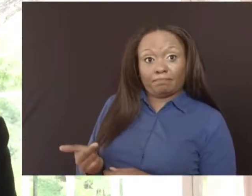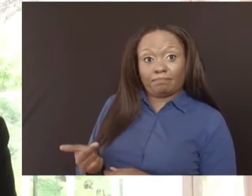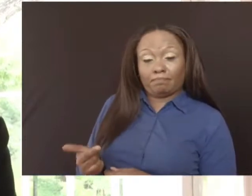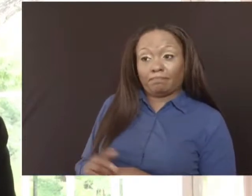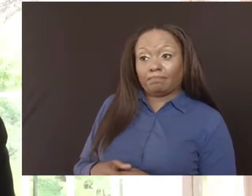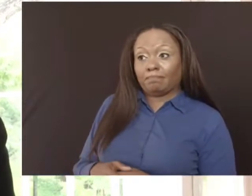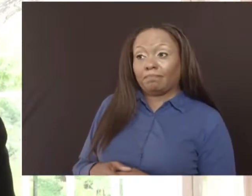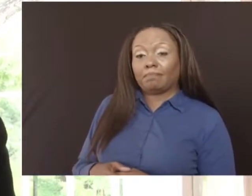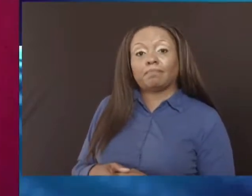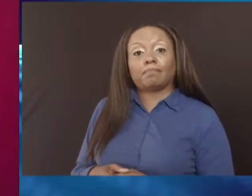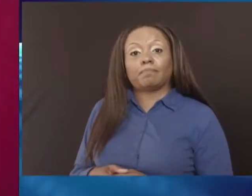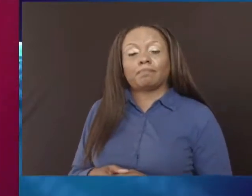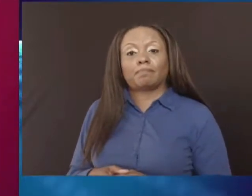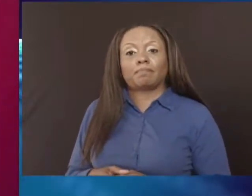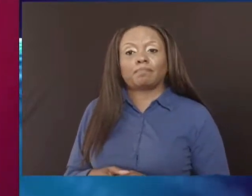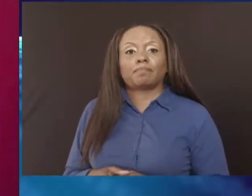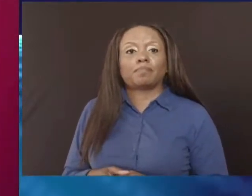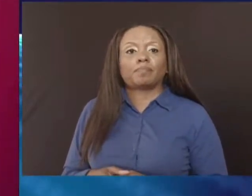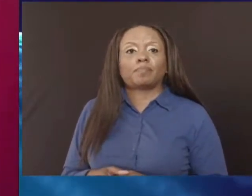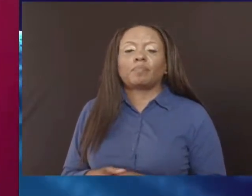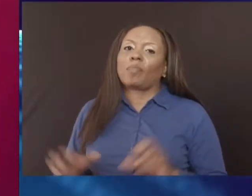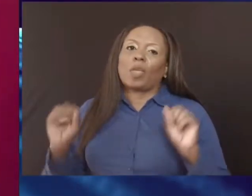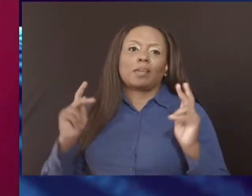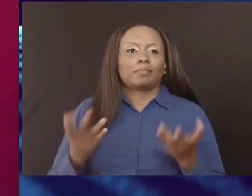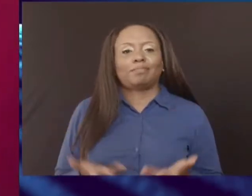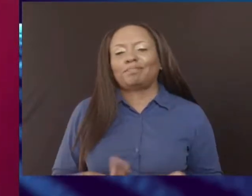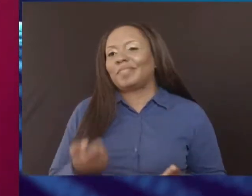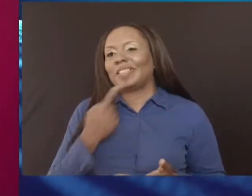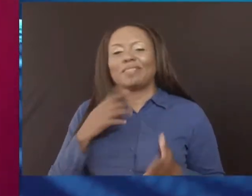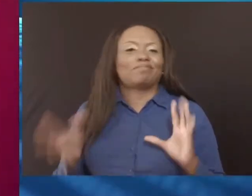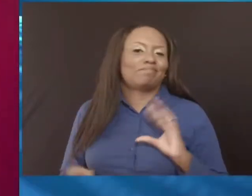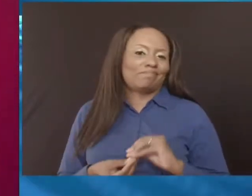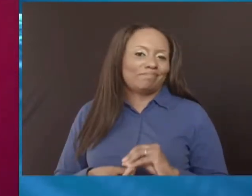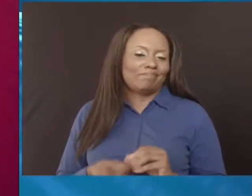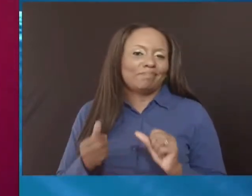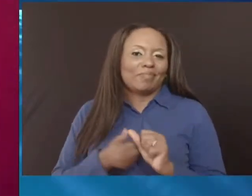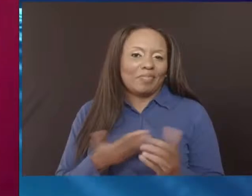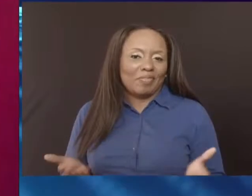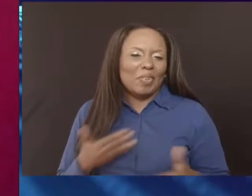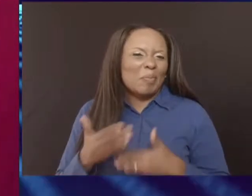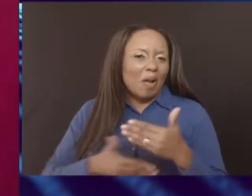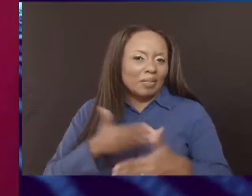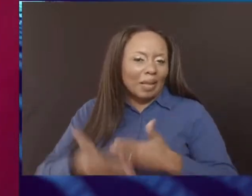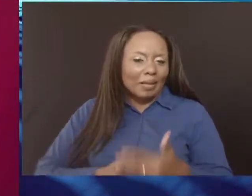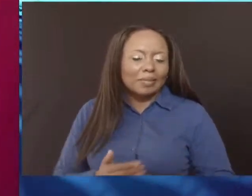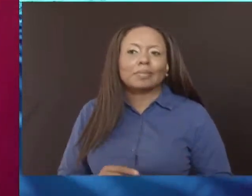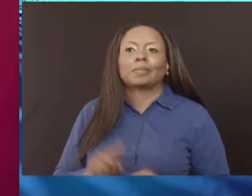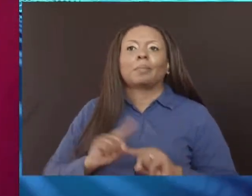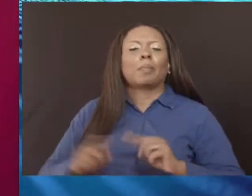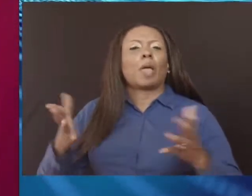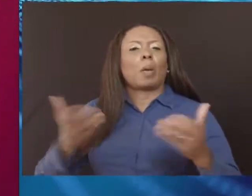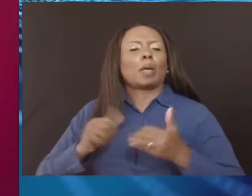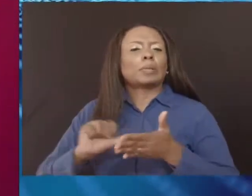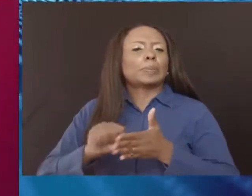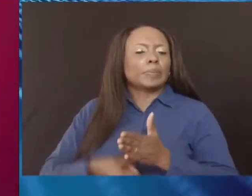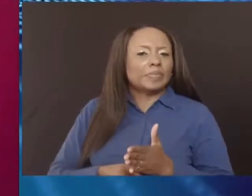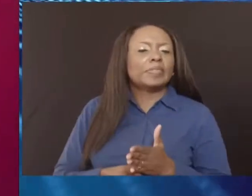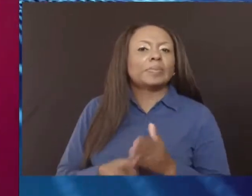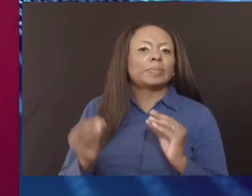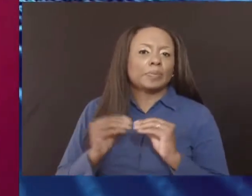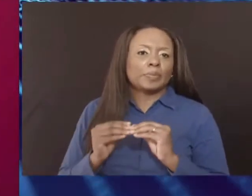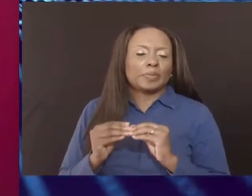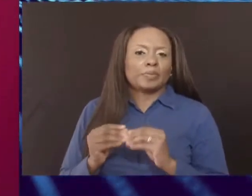Thanks. So Dr. Grandison has essentially captured the process, but what I want to stress and want to